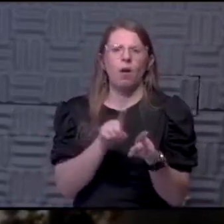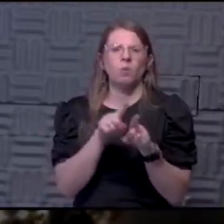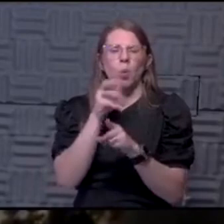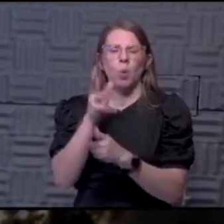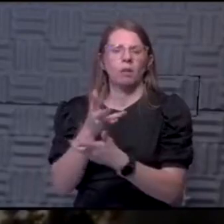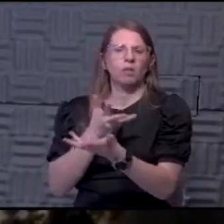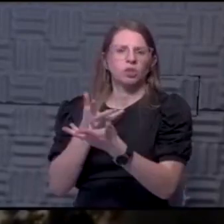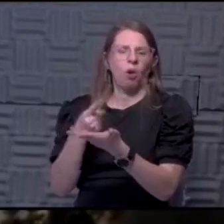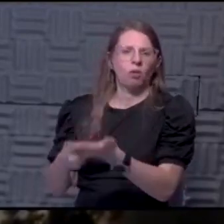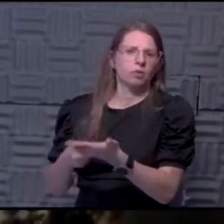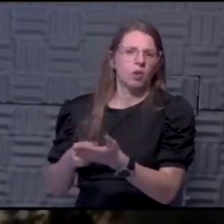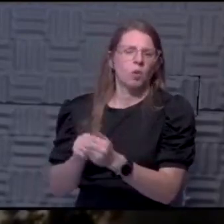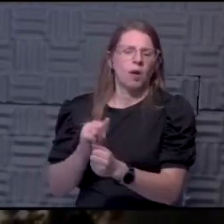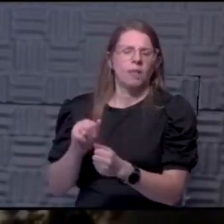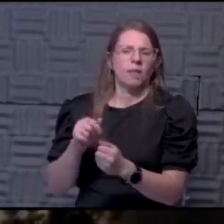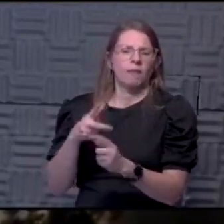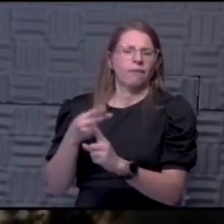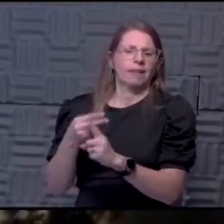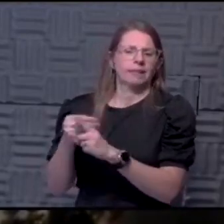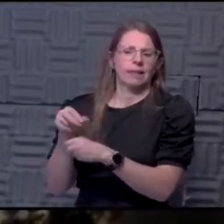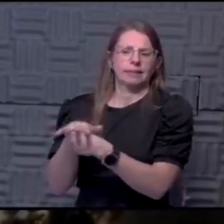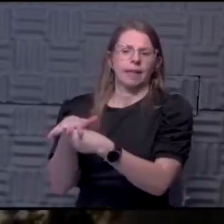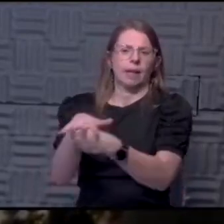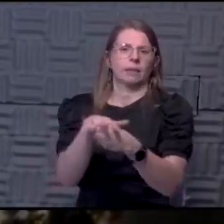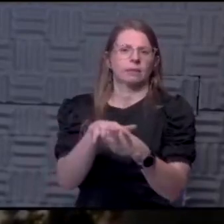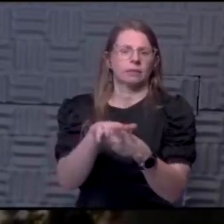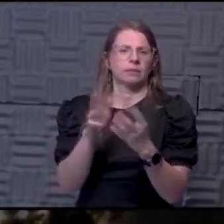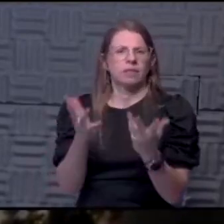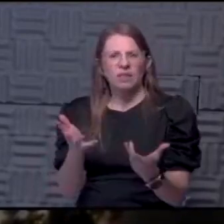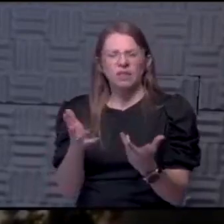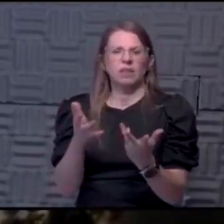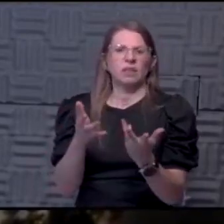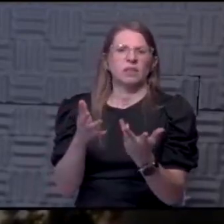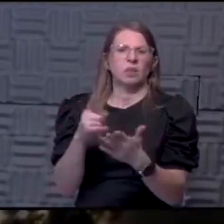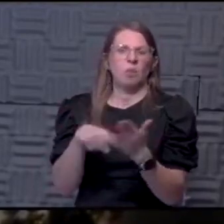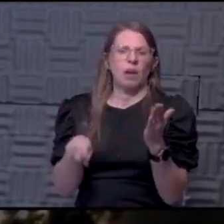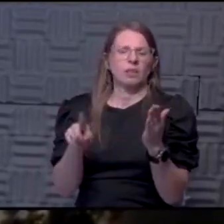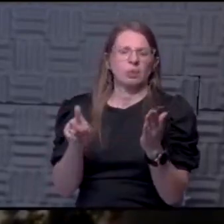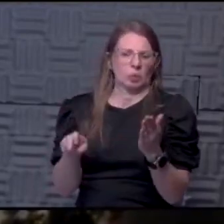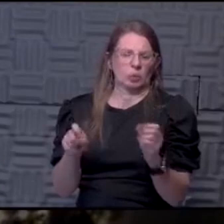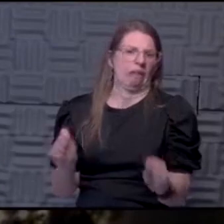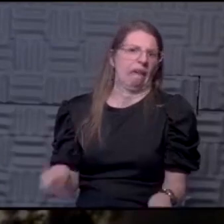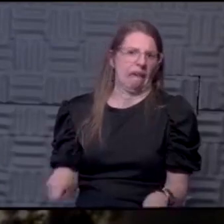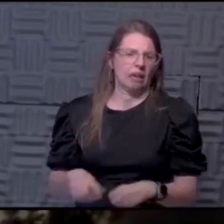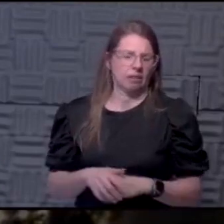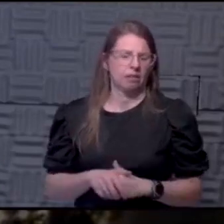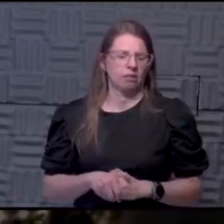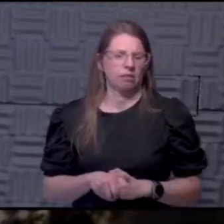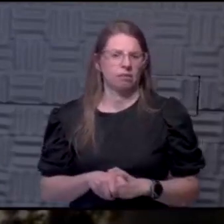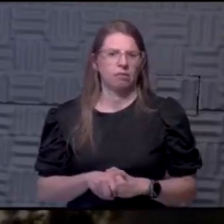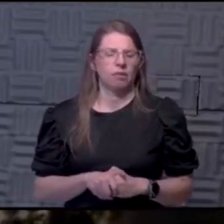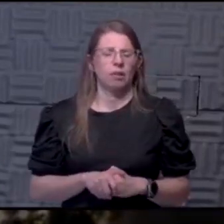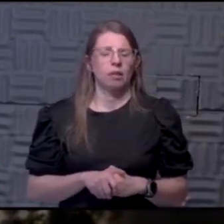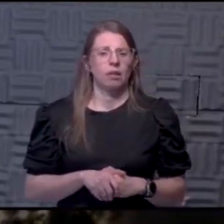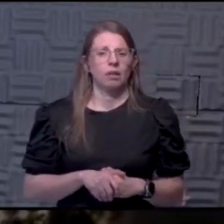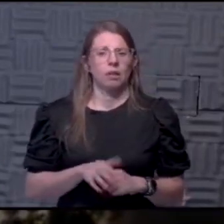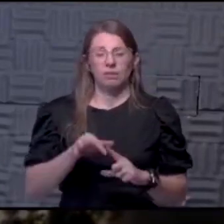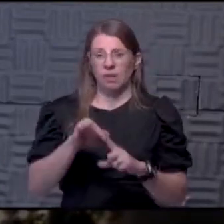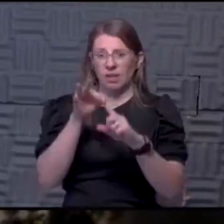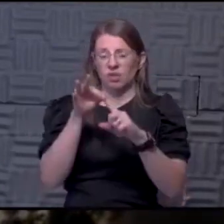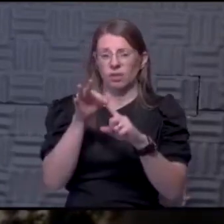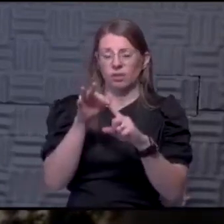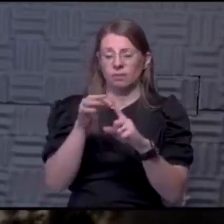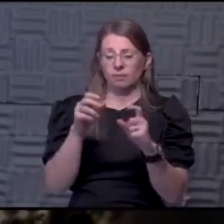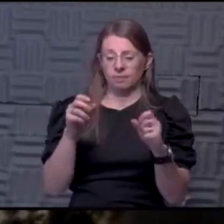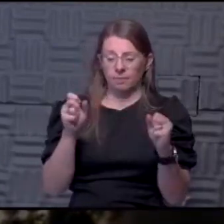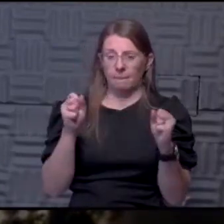the vaccinating sites as to what's practicable, because especially the mass vaccinating